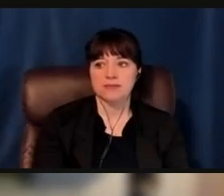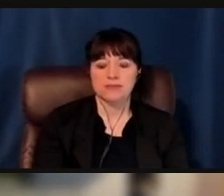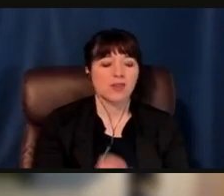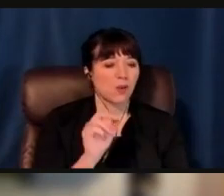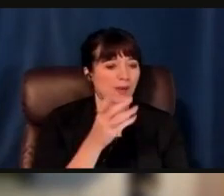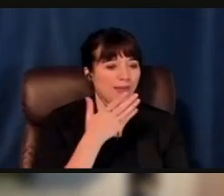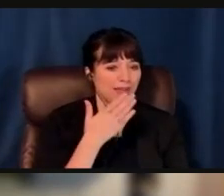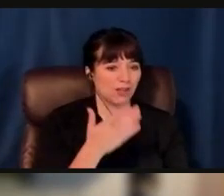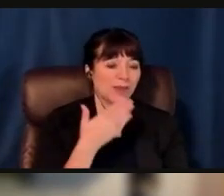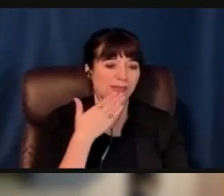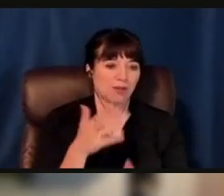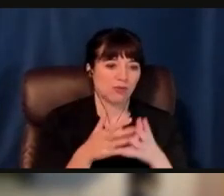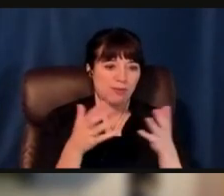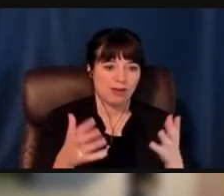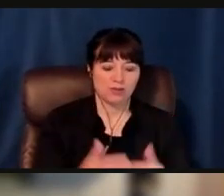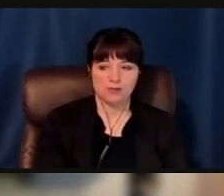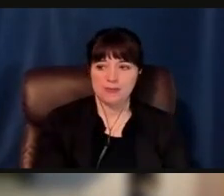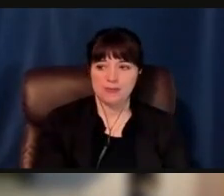Stop. Okay. Thank you so much.